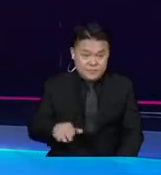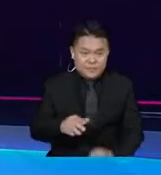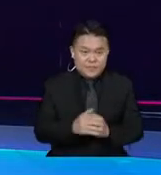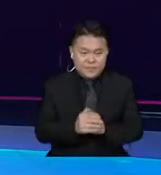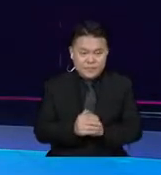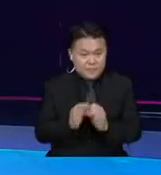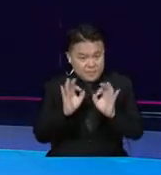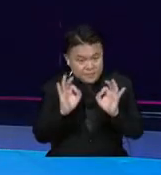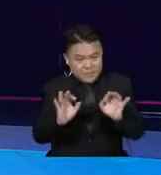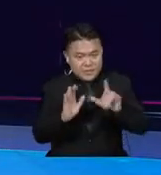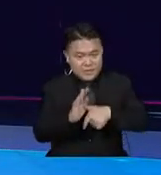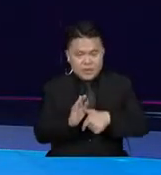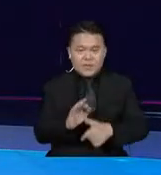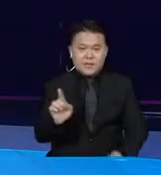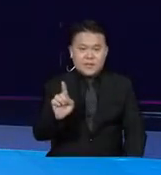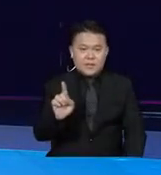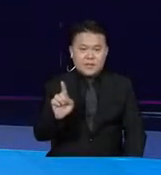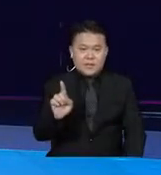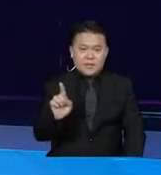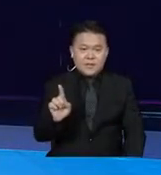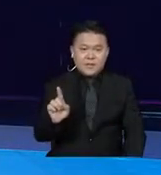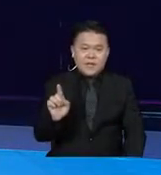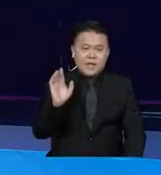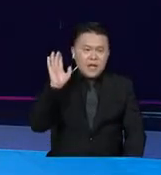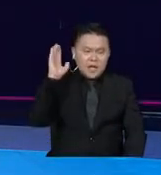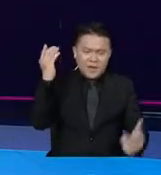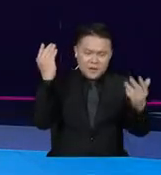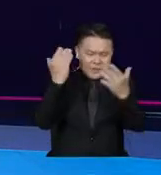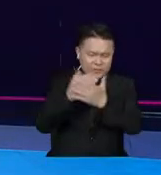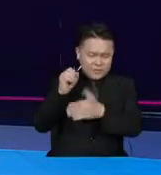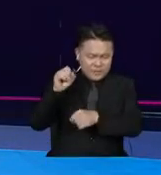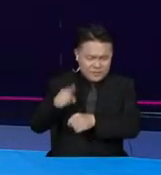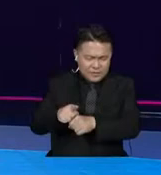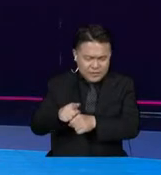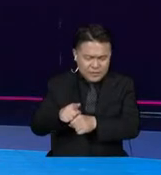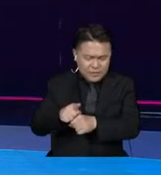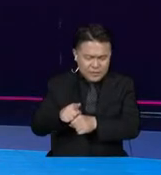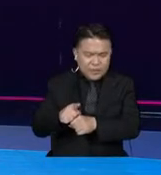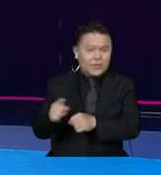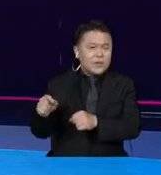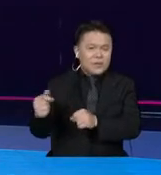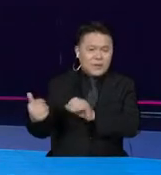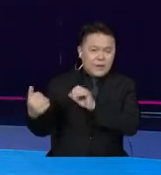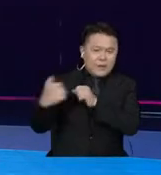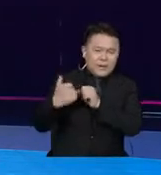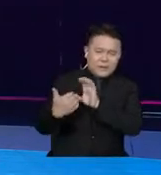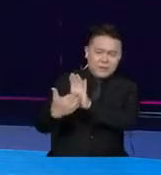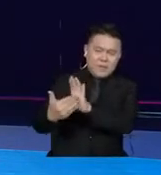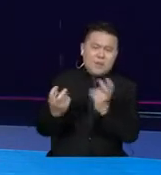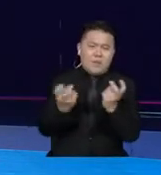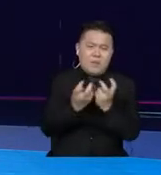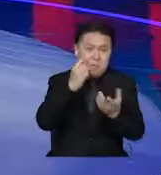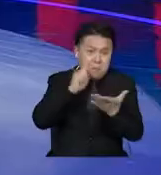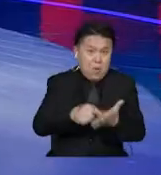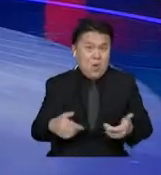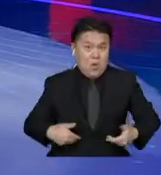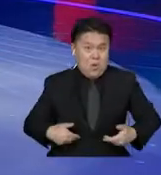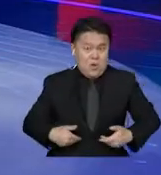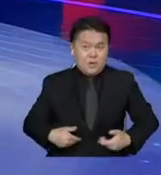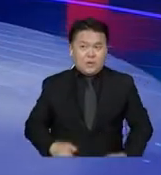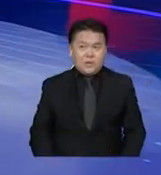ways to immunize ourselves from the darker parts of our nature. And the good news is, we know